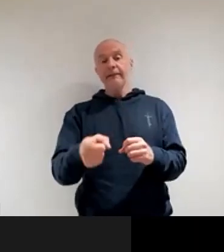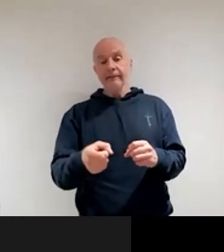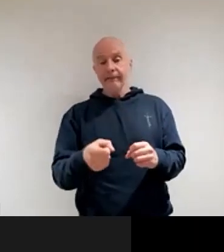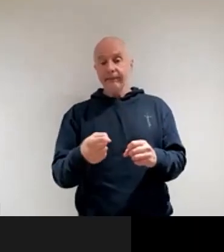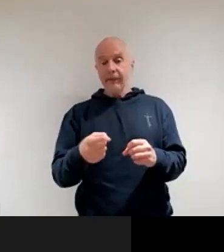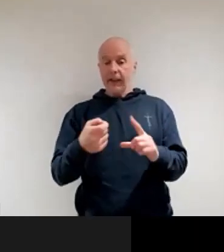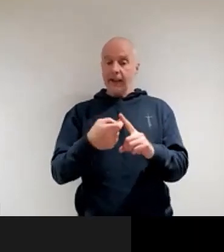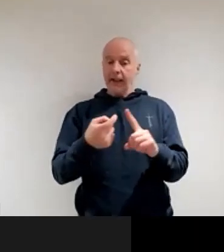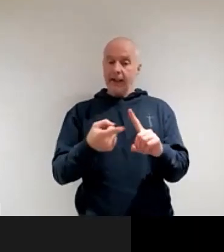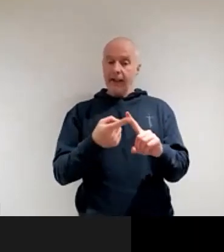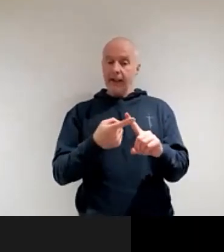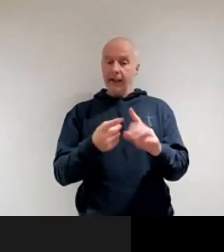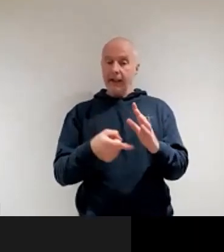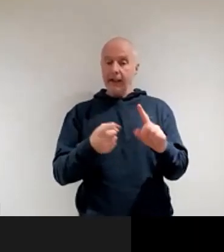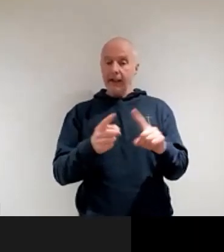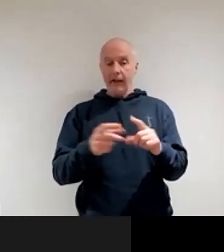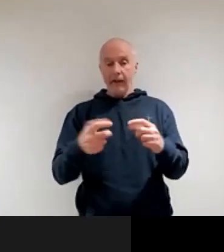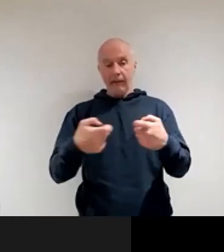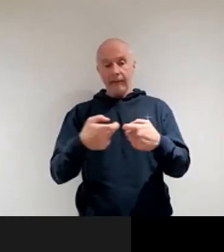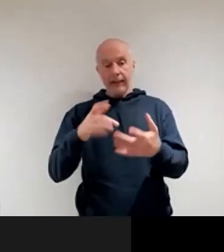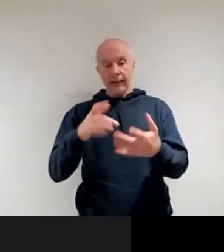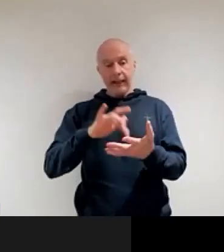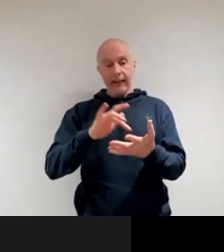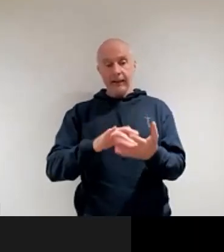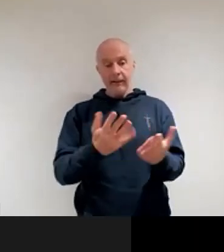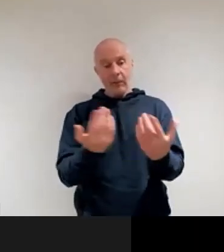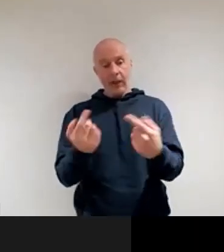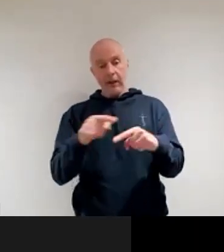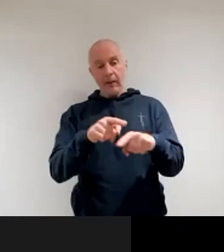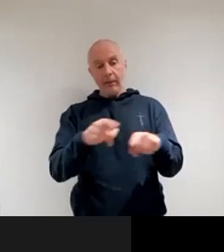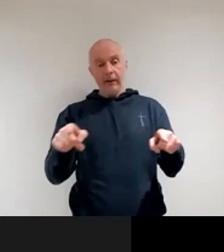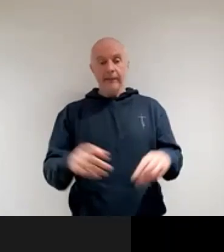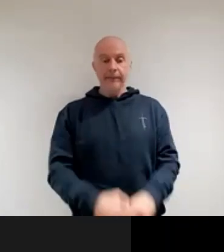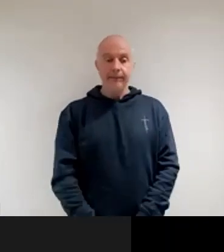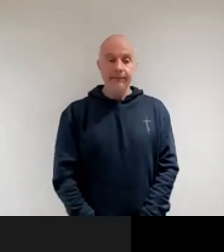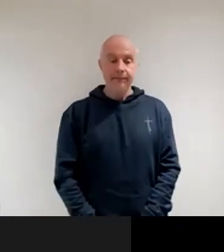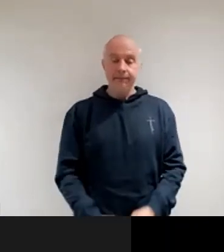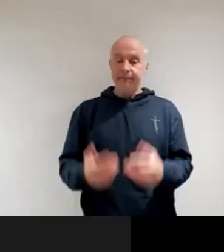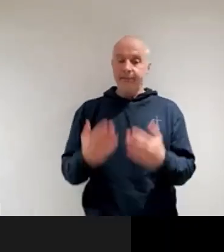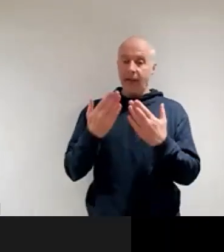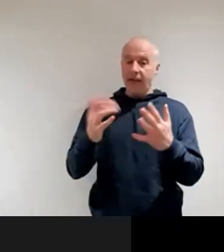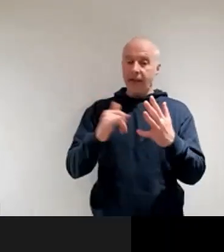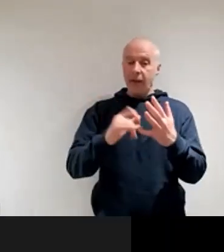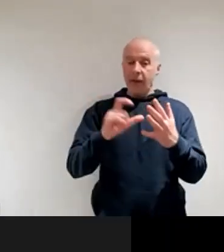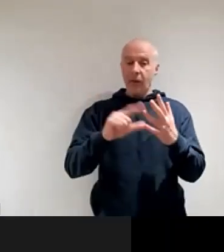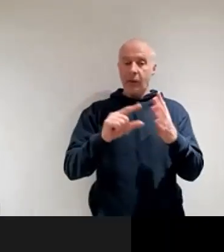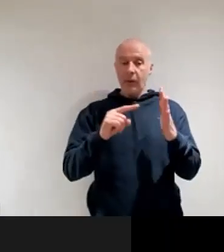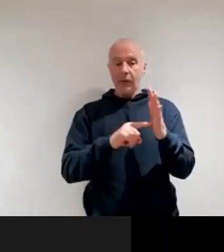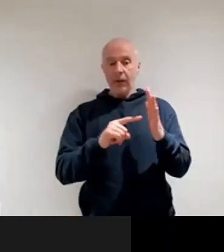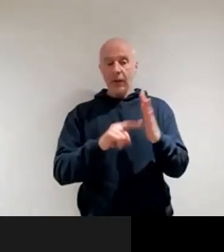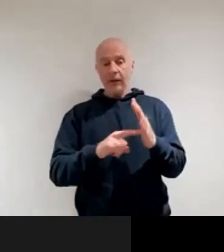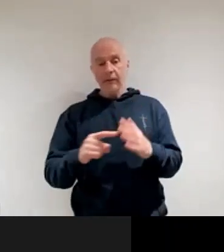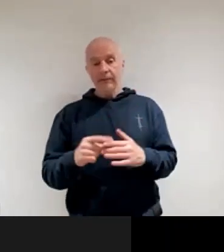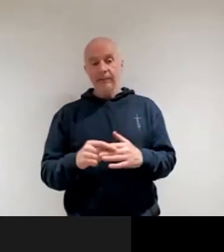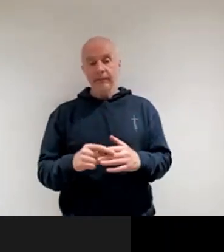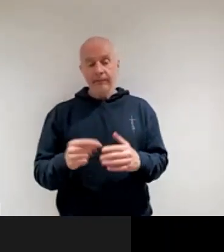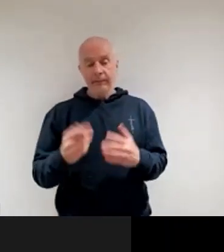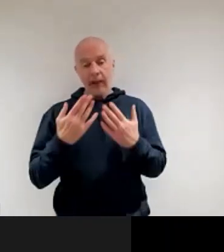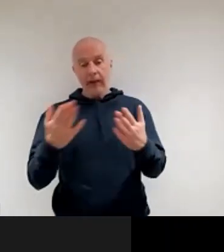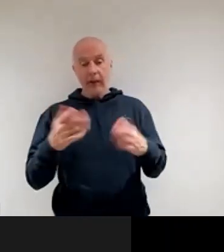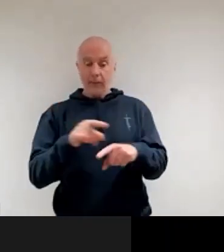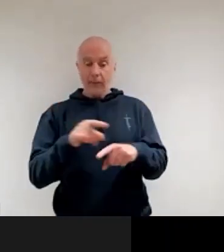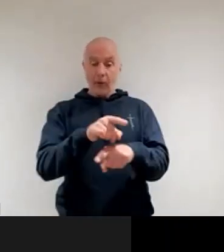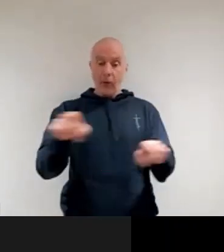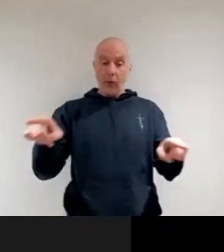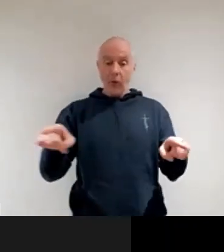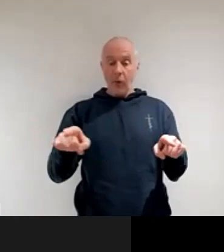Physics Centre. So over to you, Tianning. Thank you. Thank you, Scott, and thank you for everyone who are